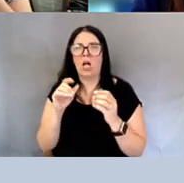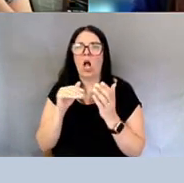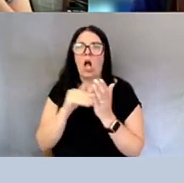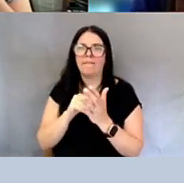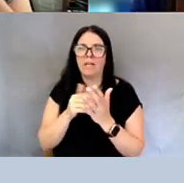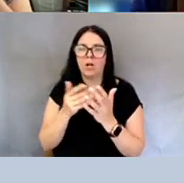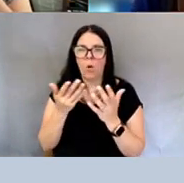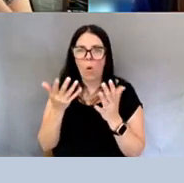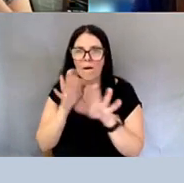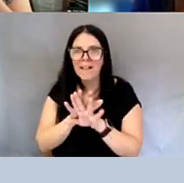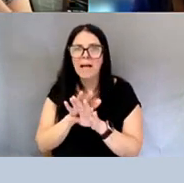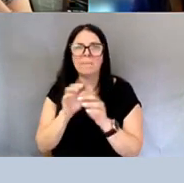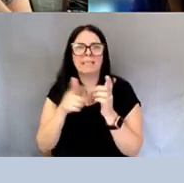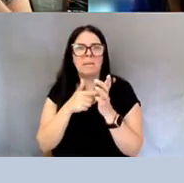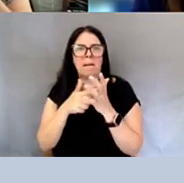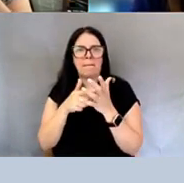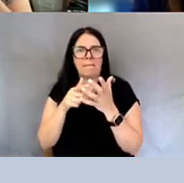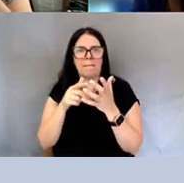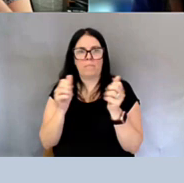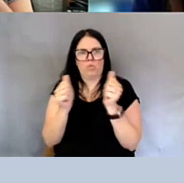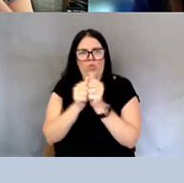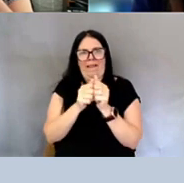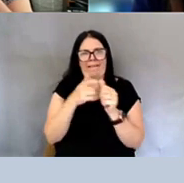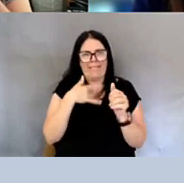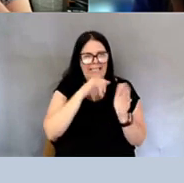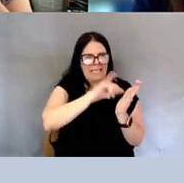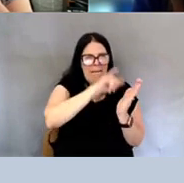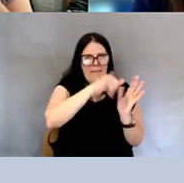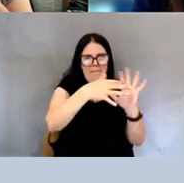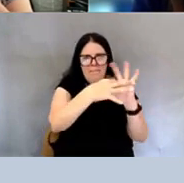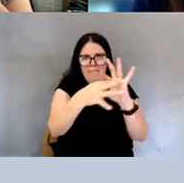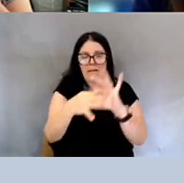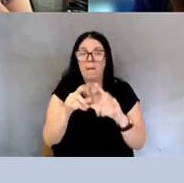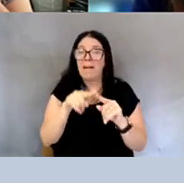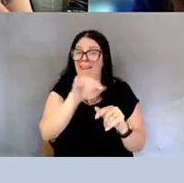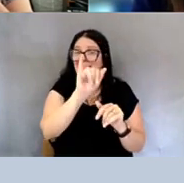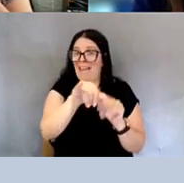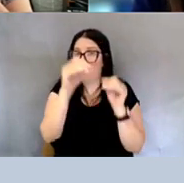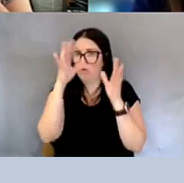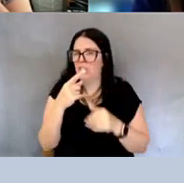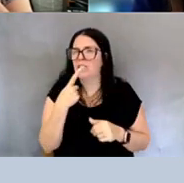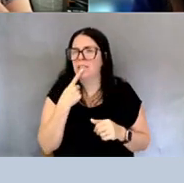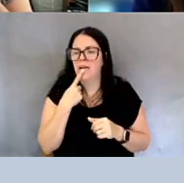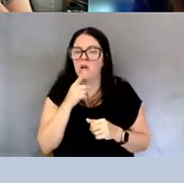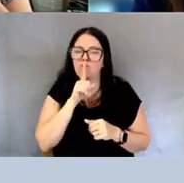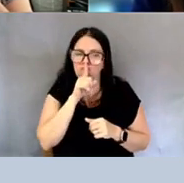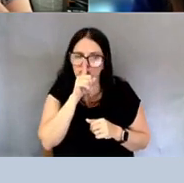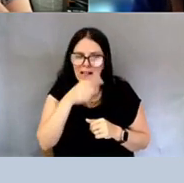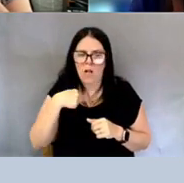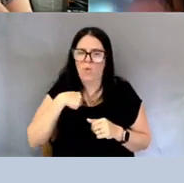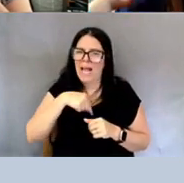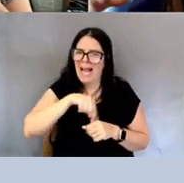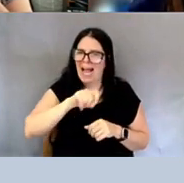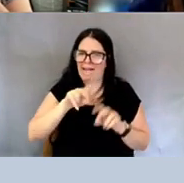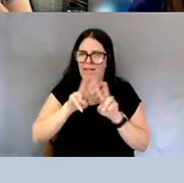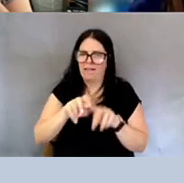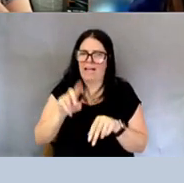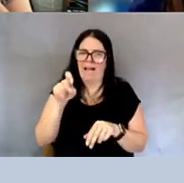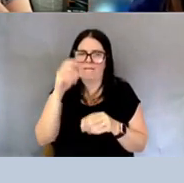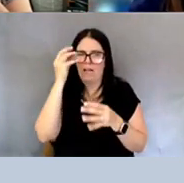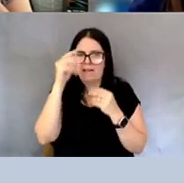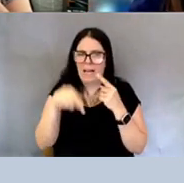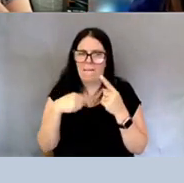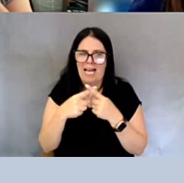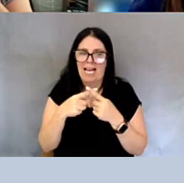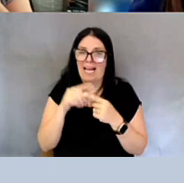and combined. But what this practitioner said was we really need to think about the whole idea